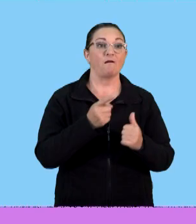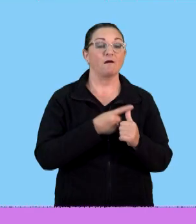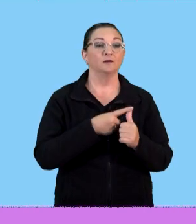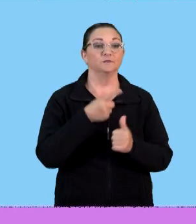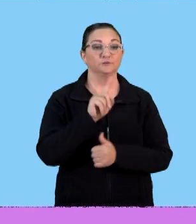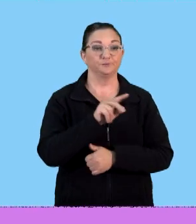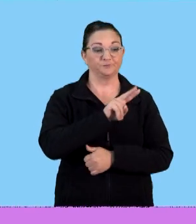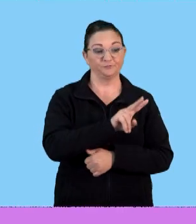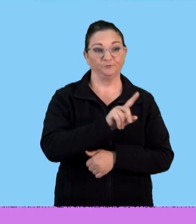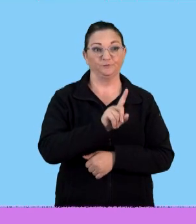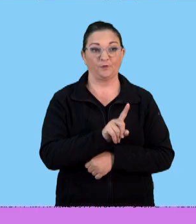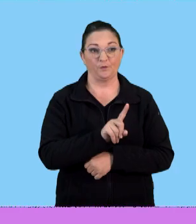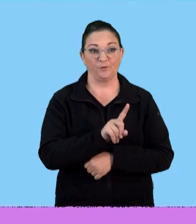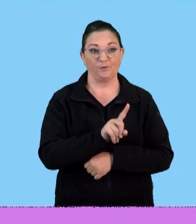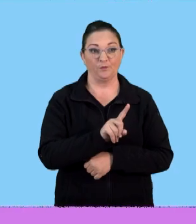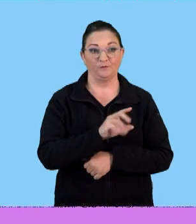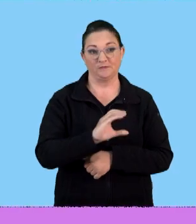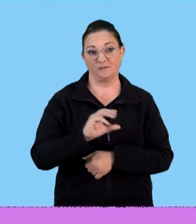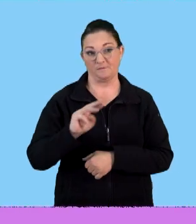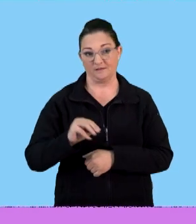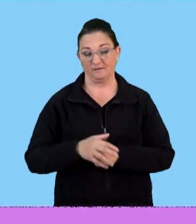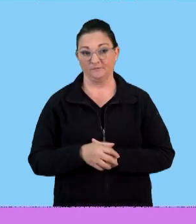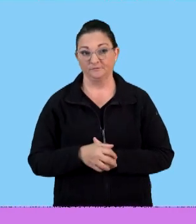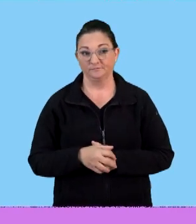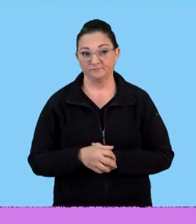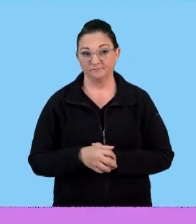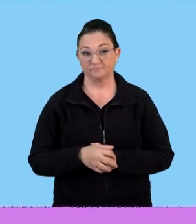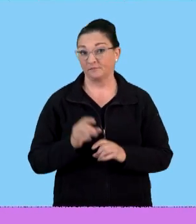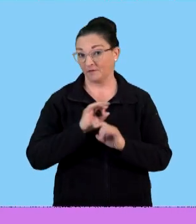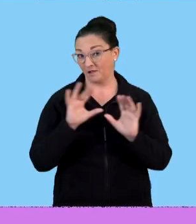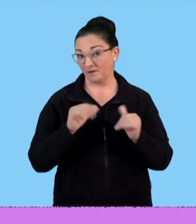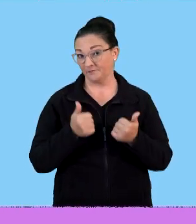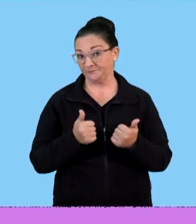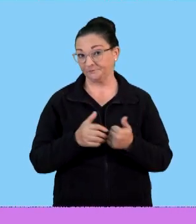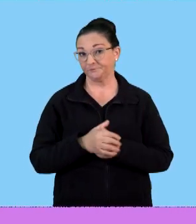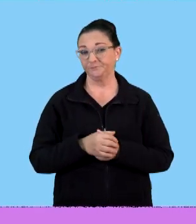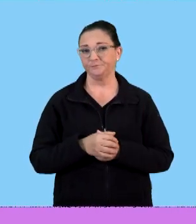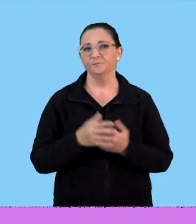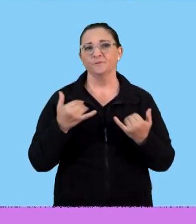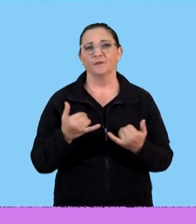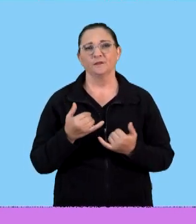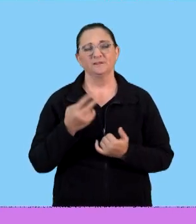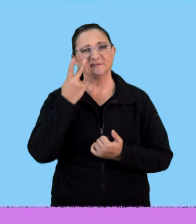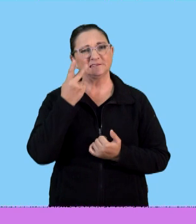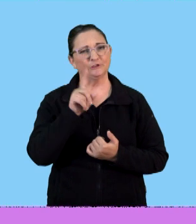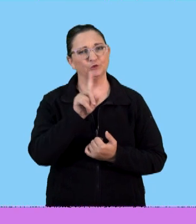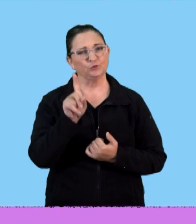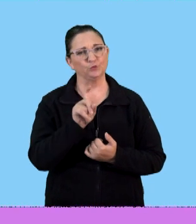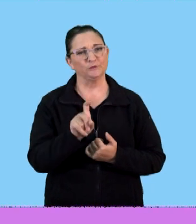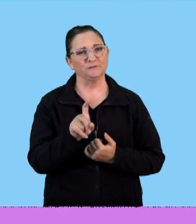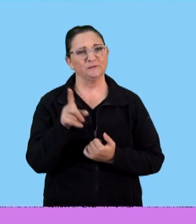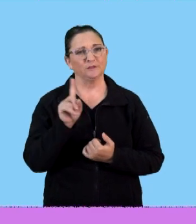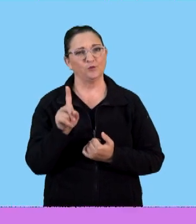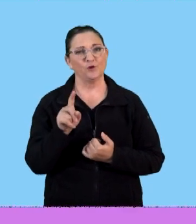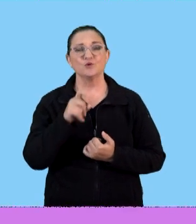me an answer of 21 centimeters. Guys, are we clear? But now remember, if I look at my question, it says